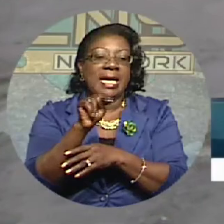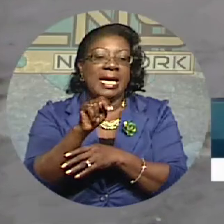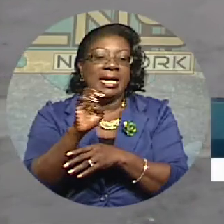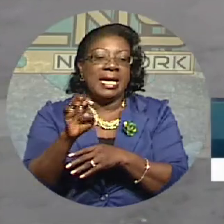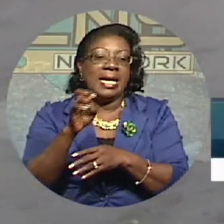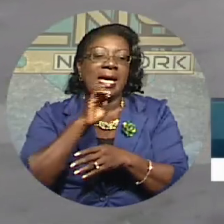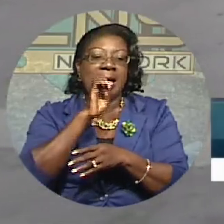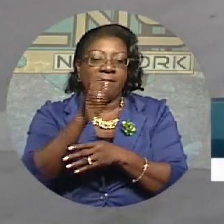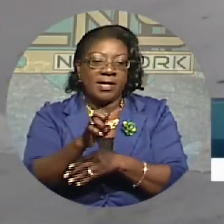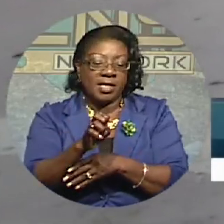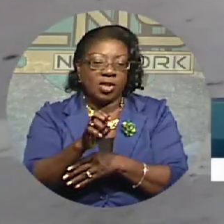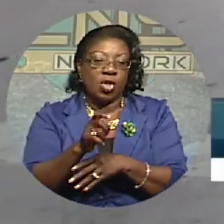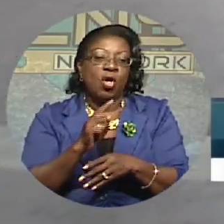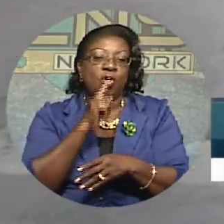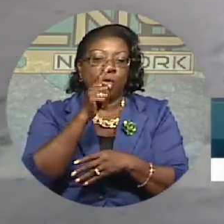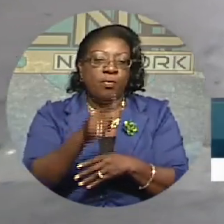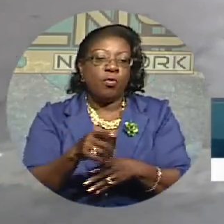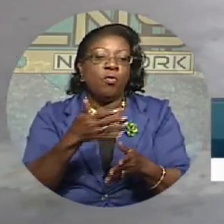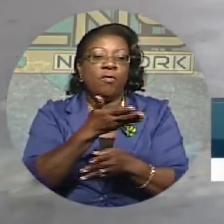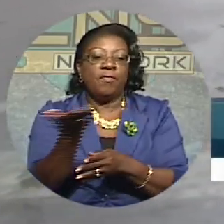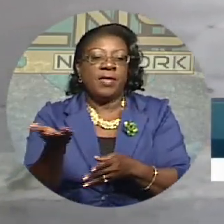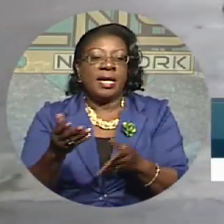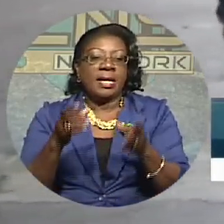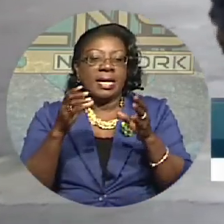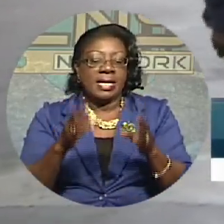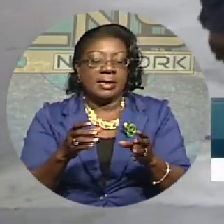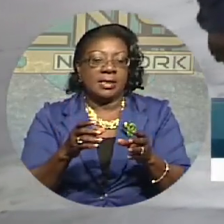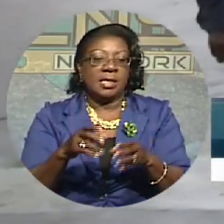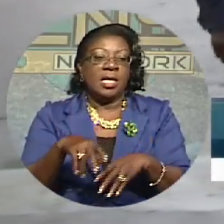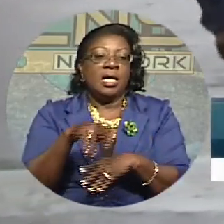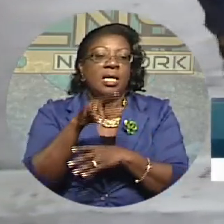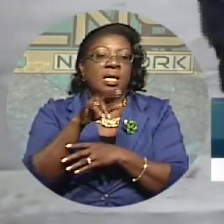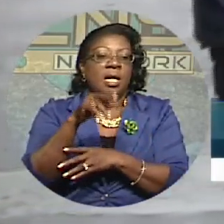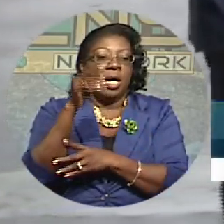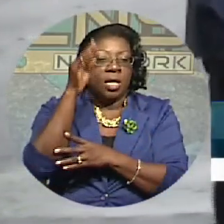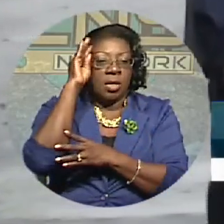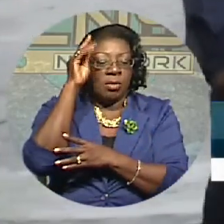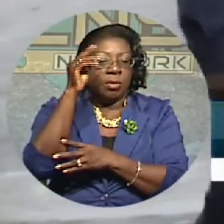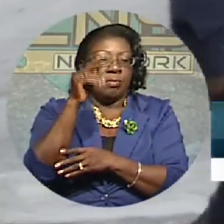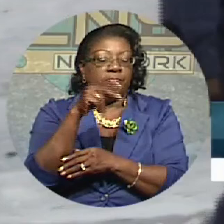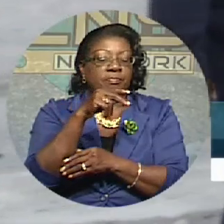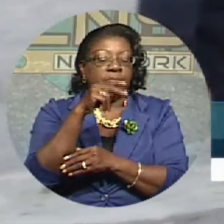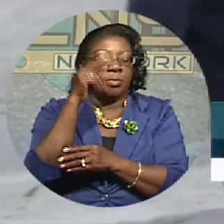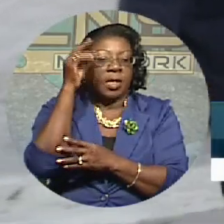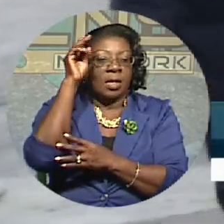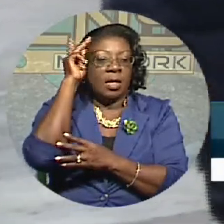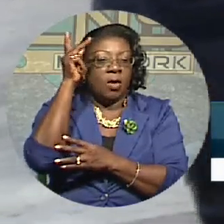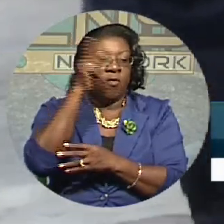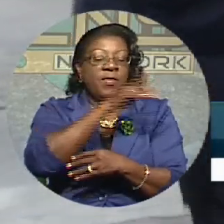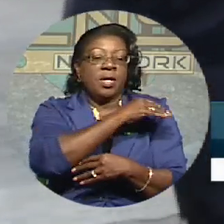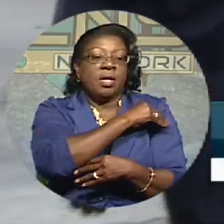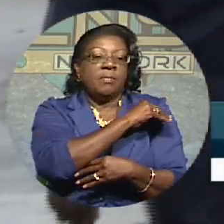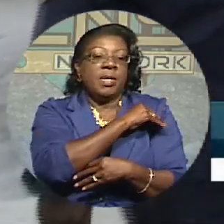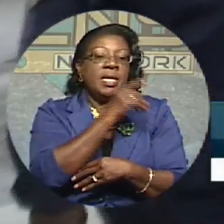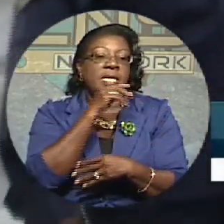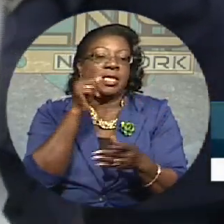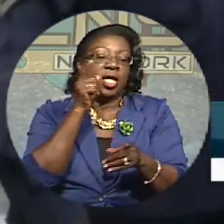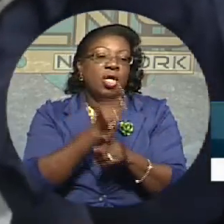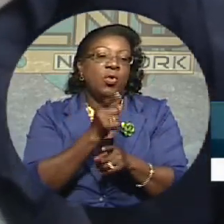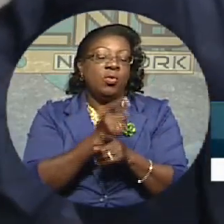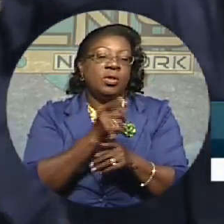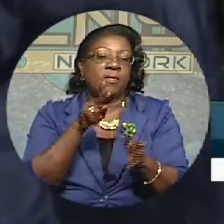the dots forensically. 38-year-old Kofi Goodman is accused of killing 11-year-old Columbus Primary School student Marco Archer back in